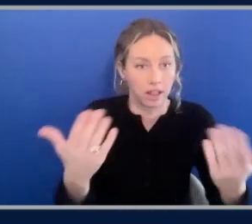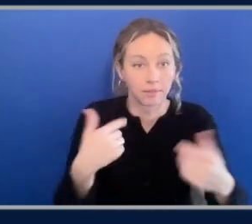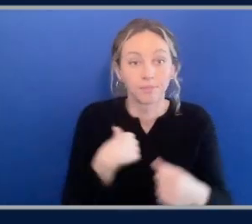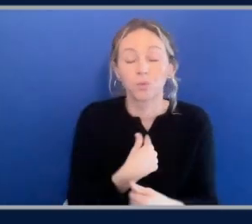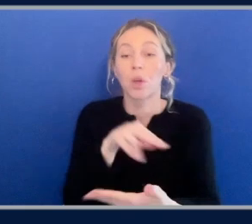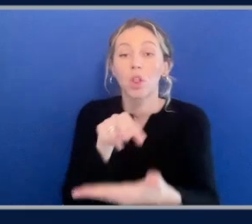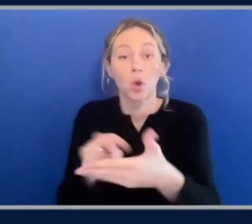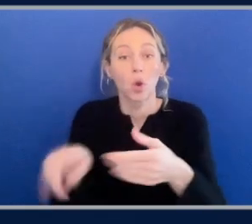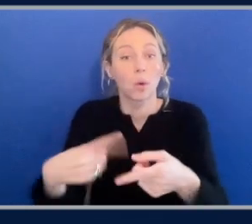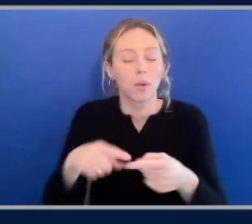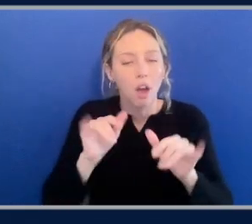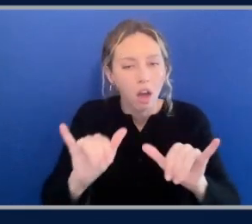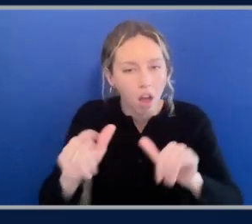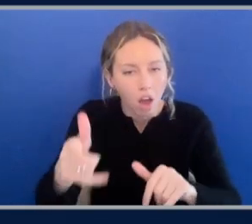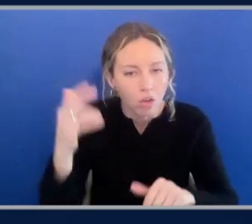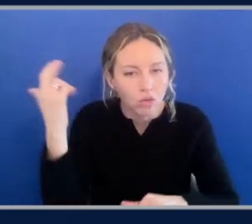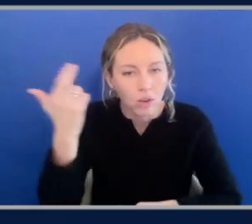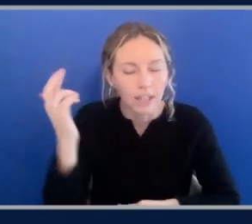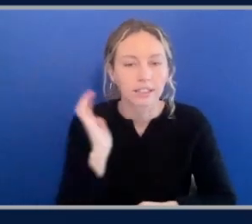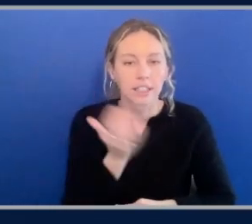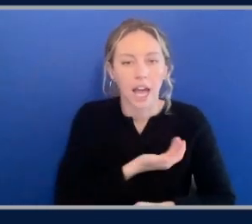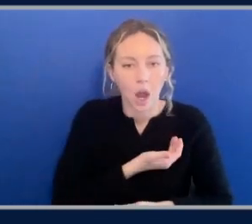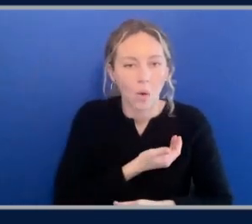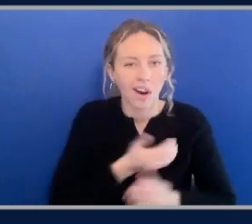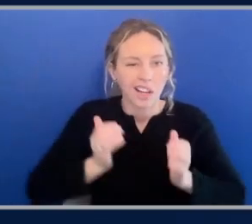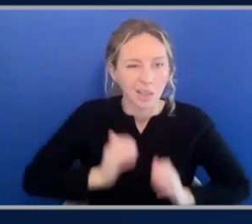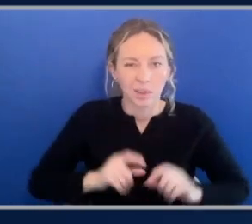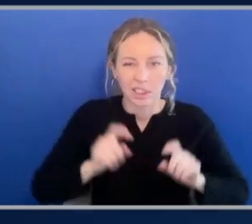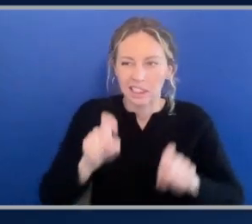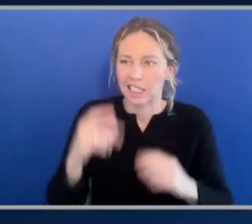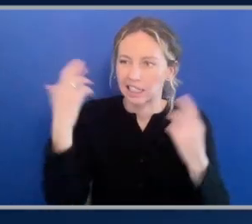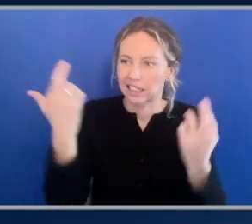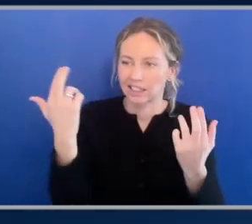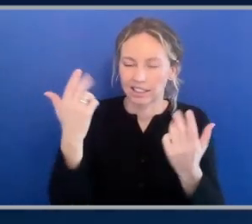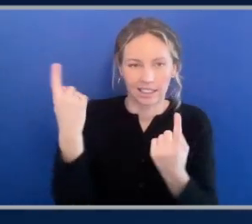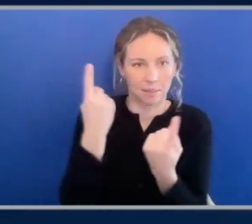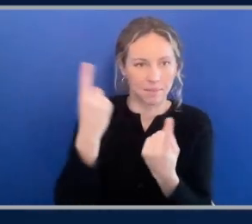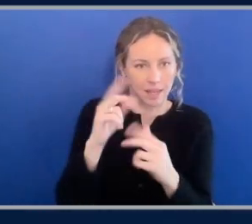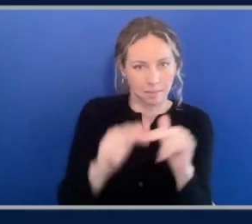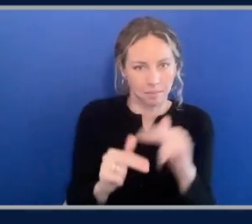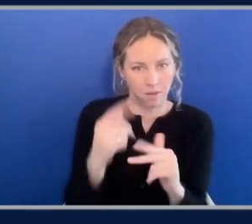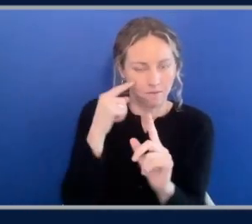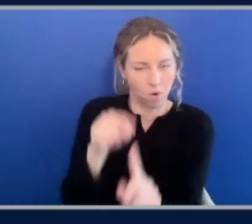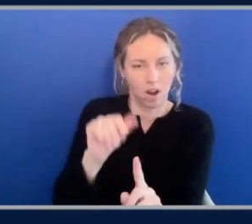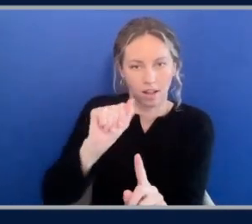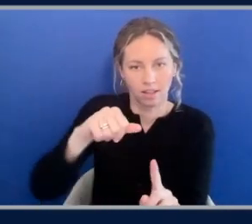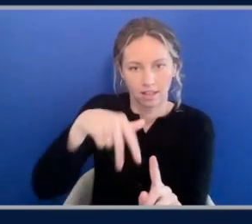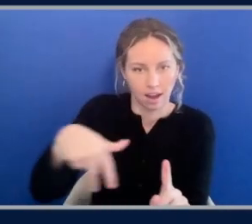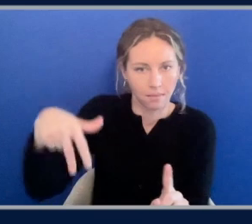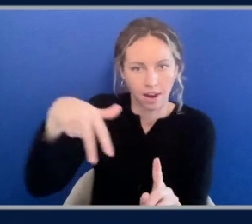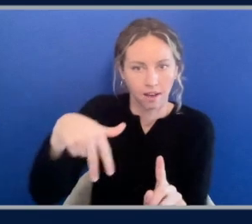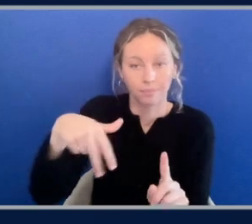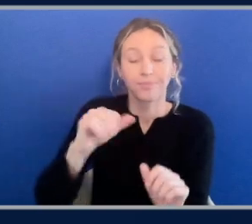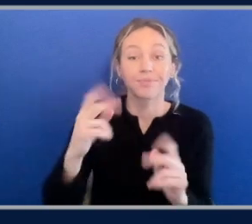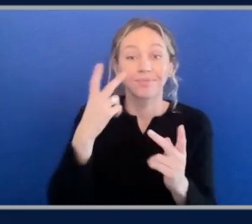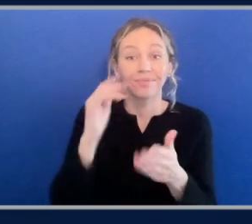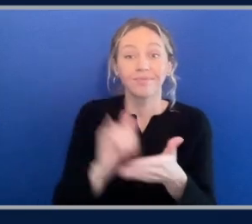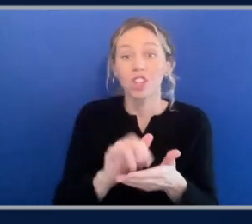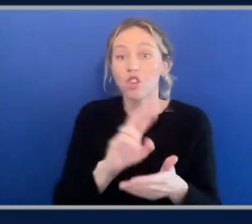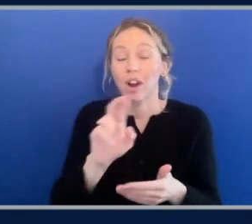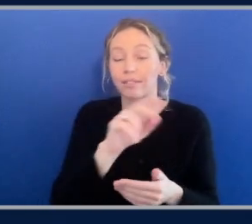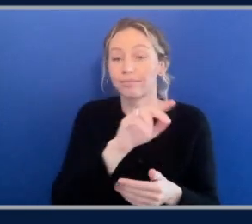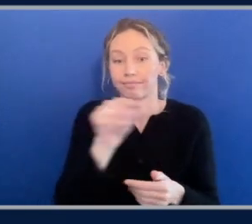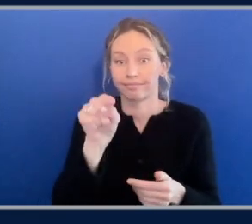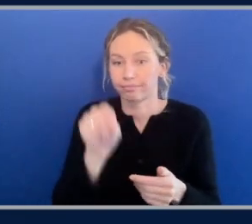when we realized that our serverless customers really needed something purpose-built for Lambda. Yeah. And then on the right, you can see where that dropped. And the same thing is true for the cold start